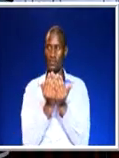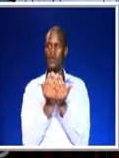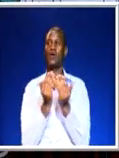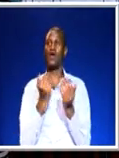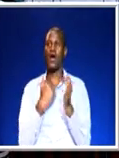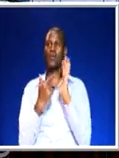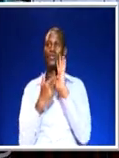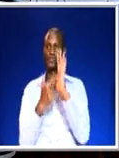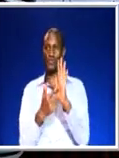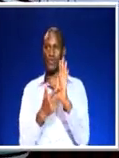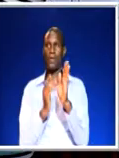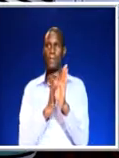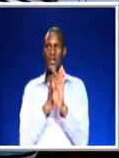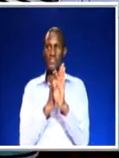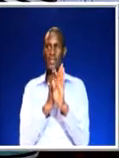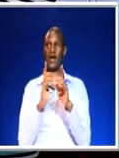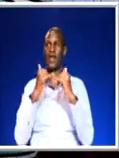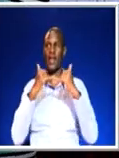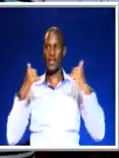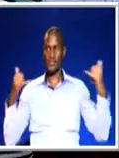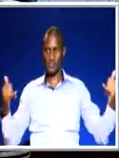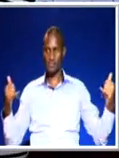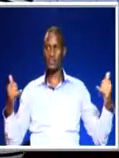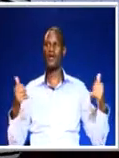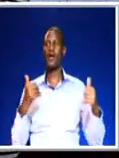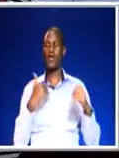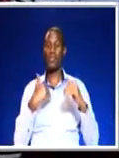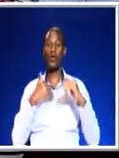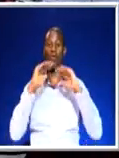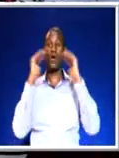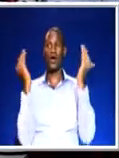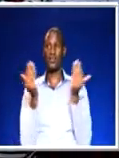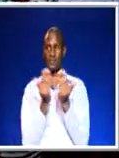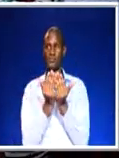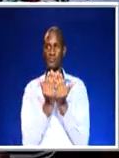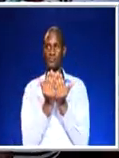I will show you the major lines of longitudes in the world.